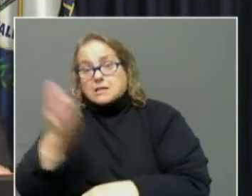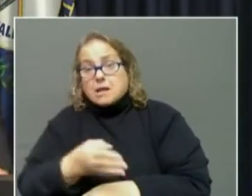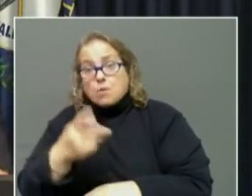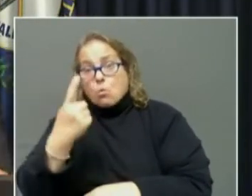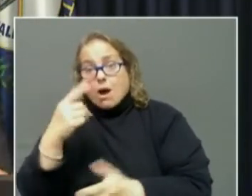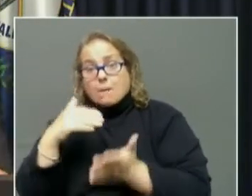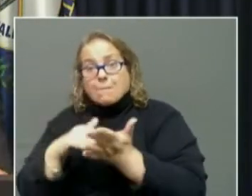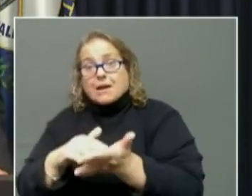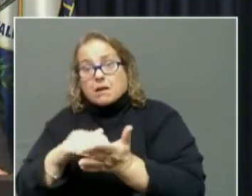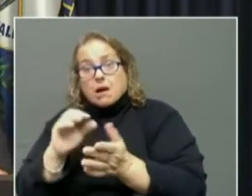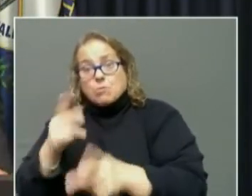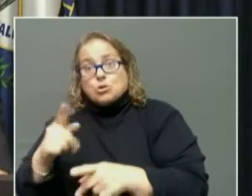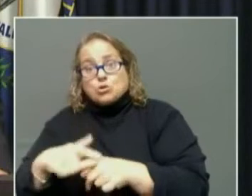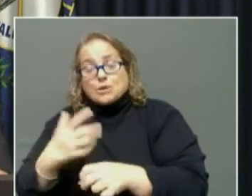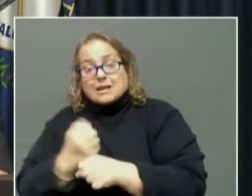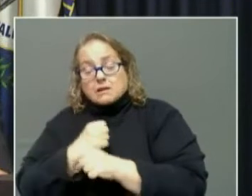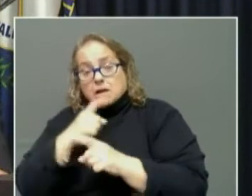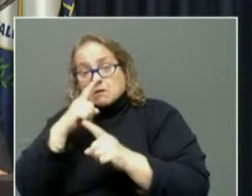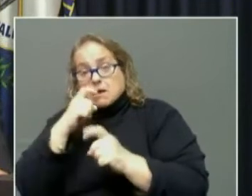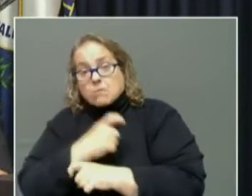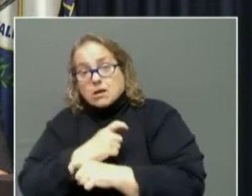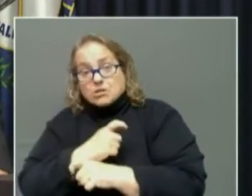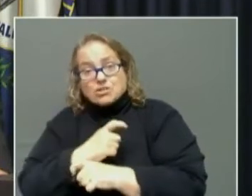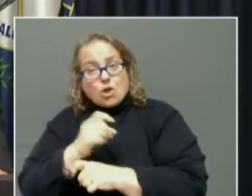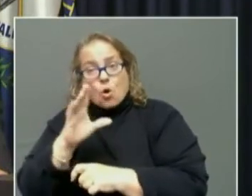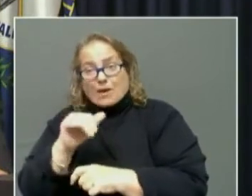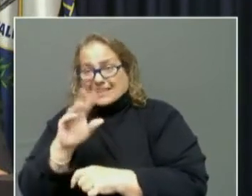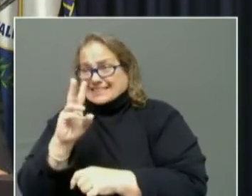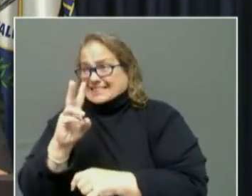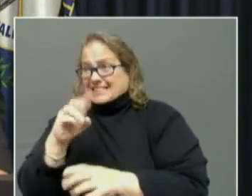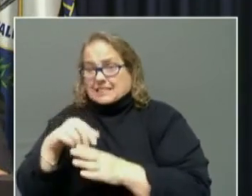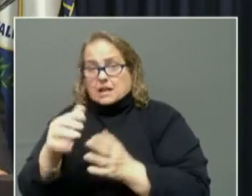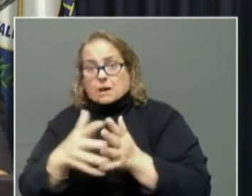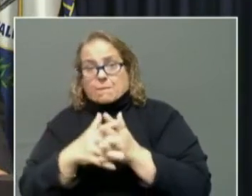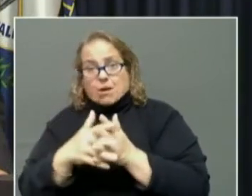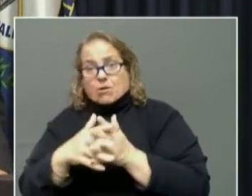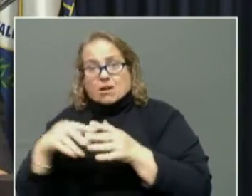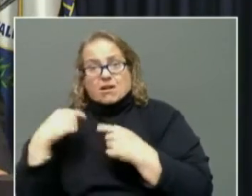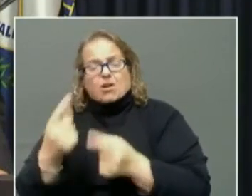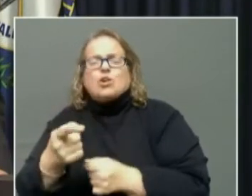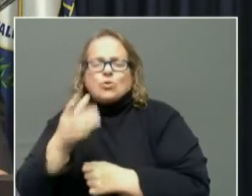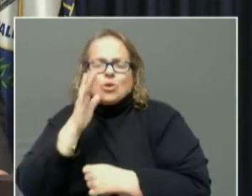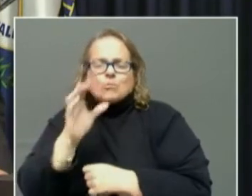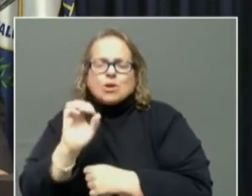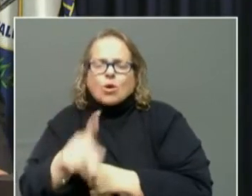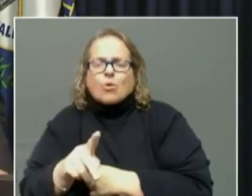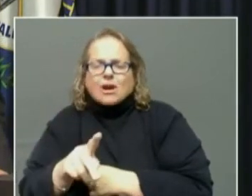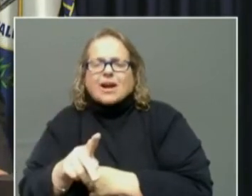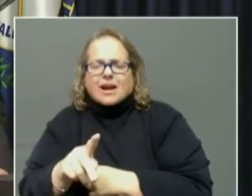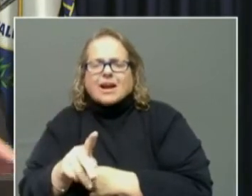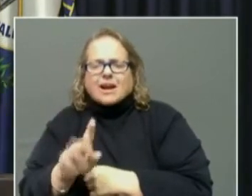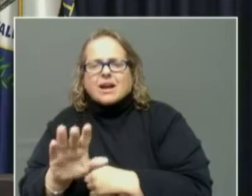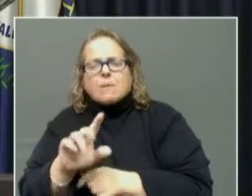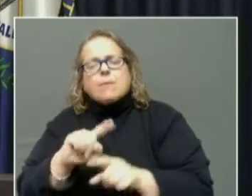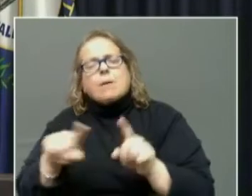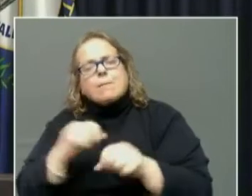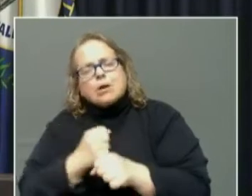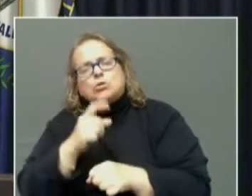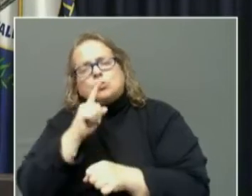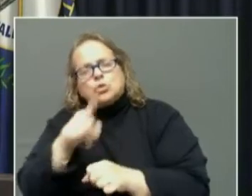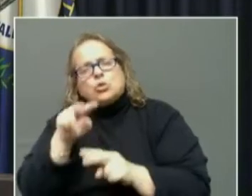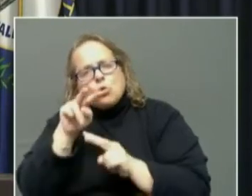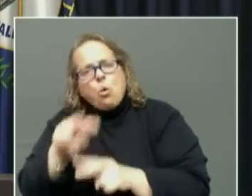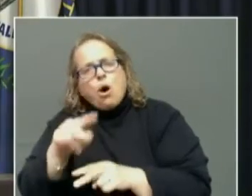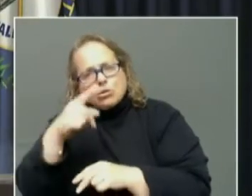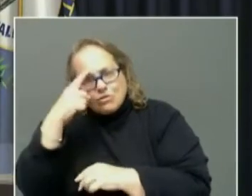this complication, where there's only 6 in America, you're going to be okay. But make sure that you watch for the symptoms. If you are